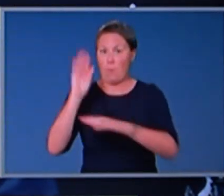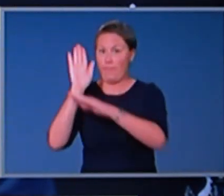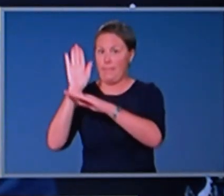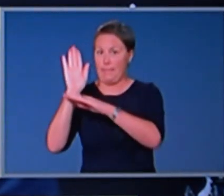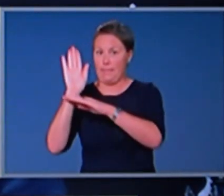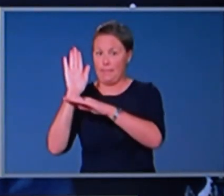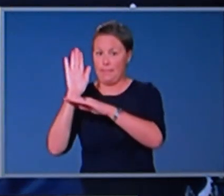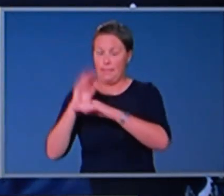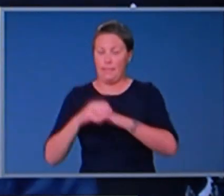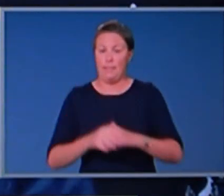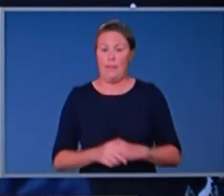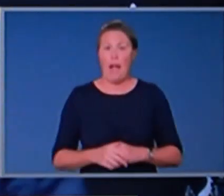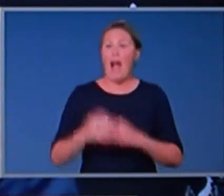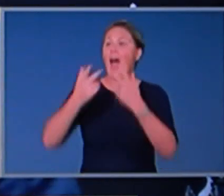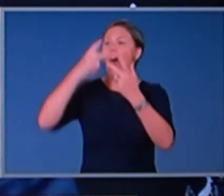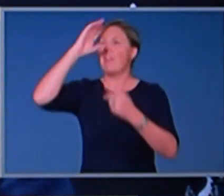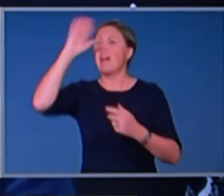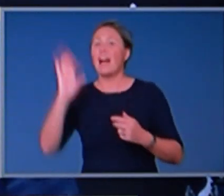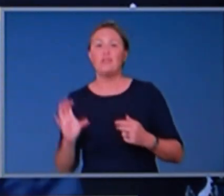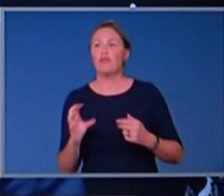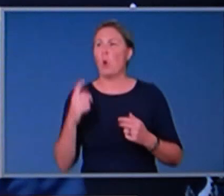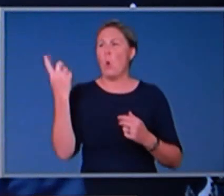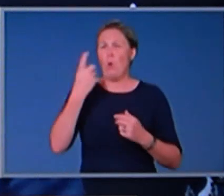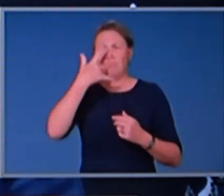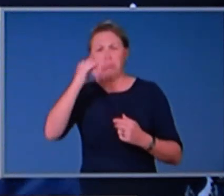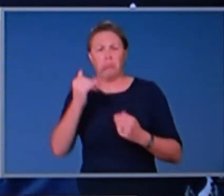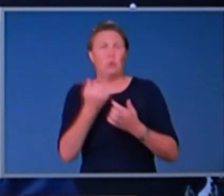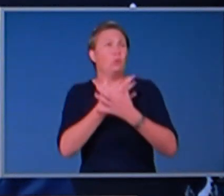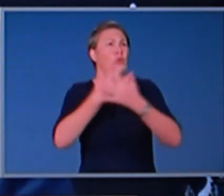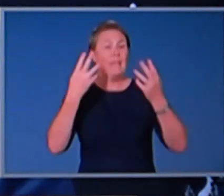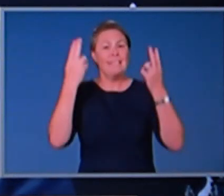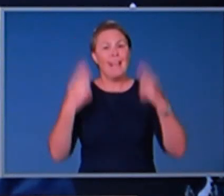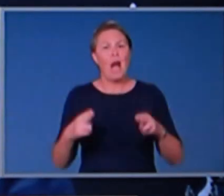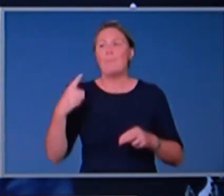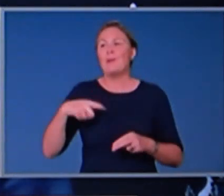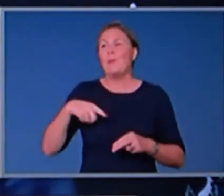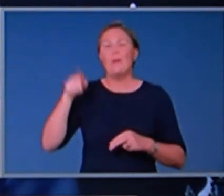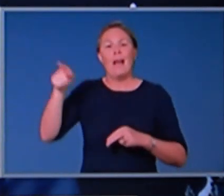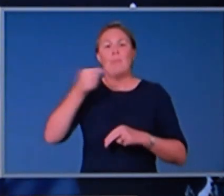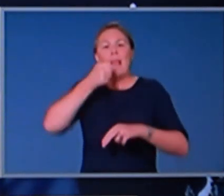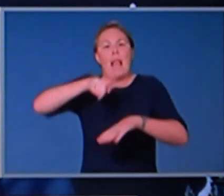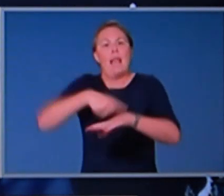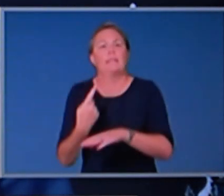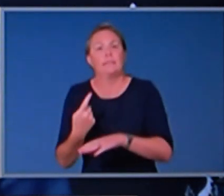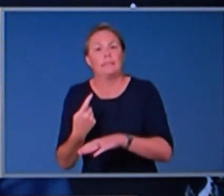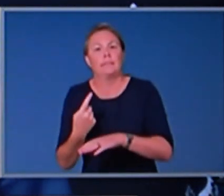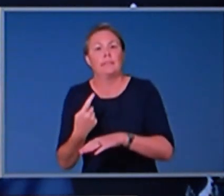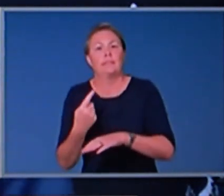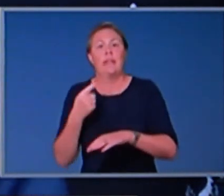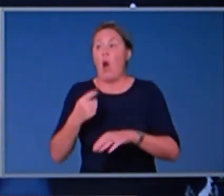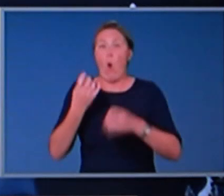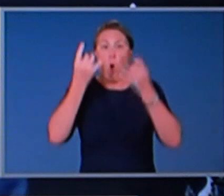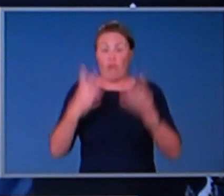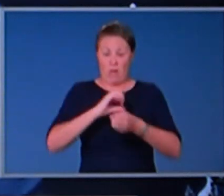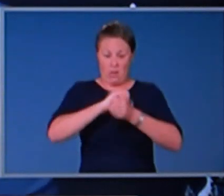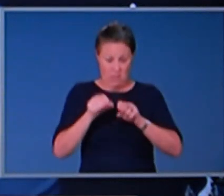those countries that have significant problems, they didn't. And they had widespread community transmission before they actually realised they